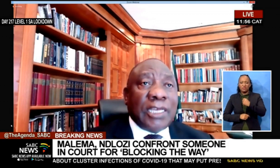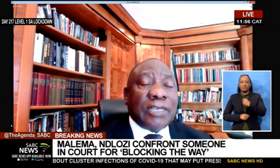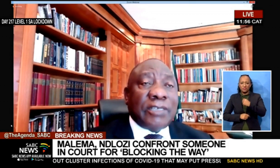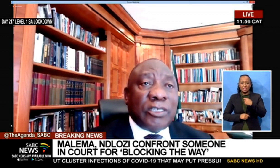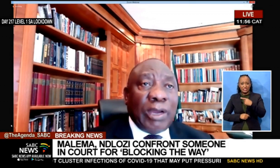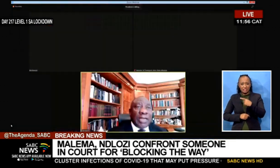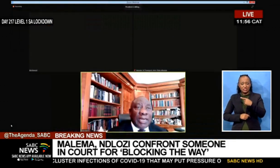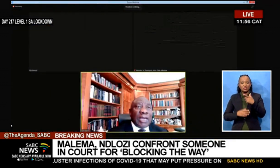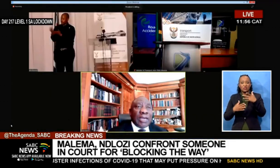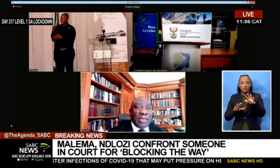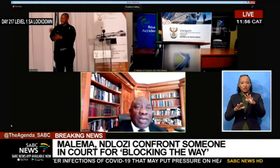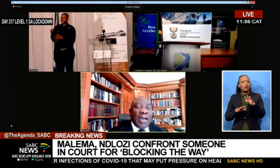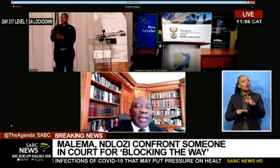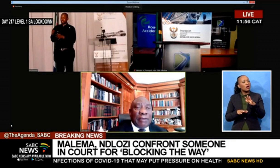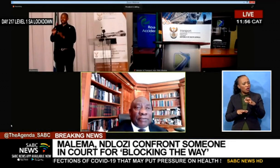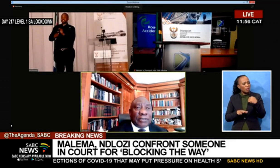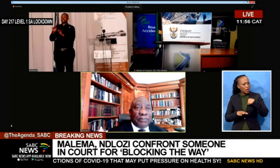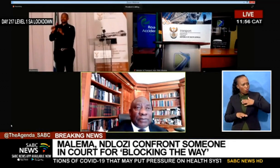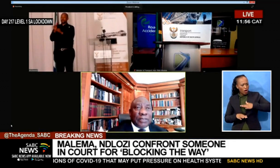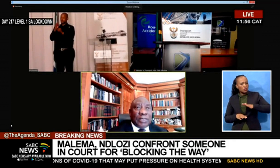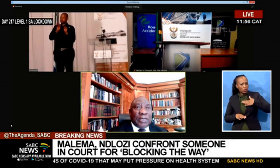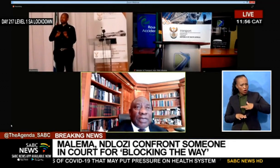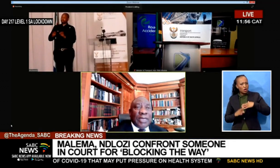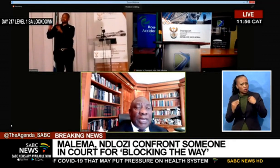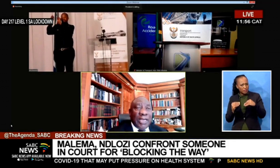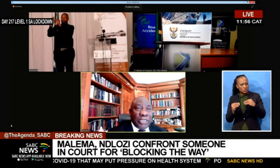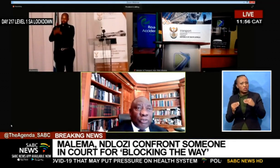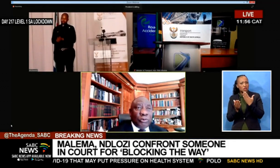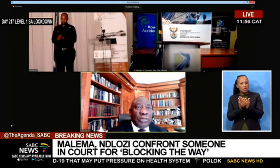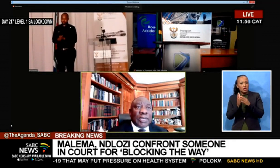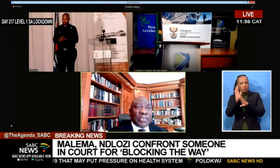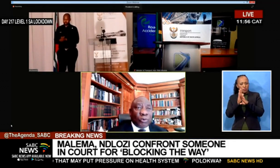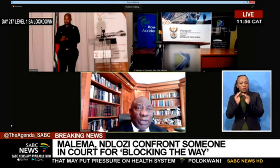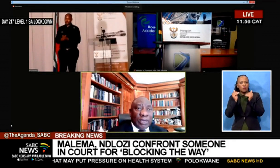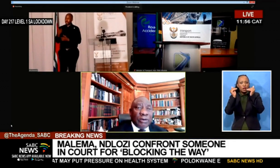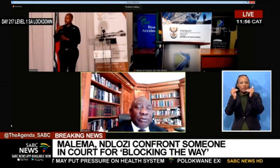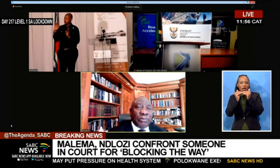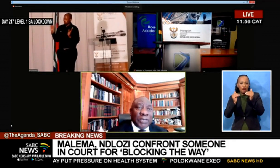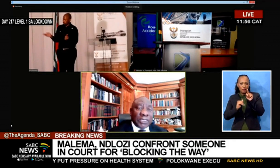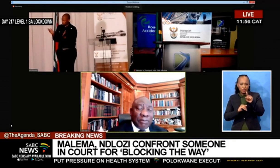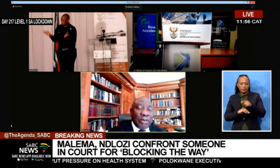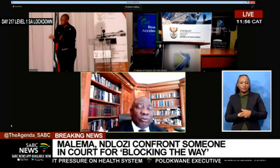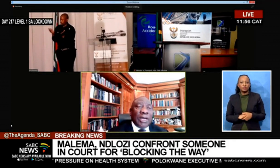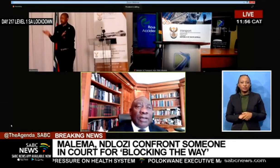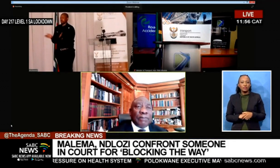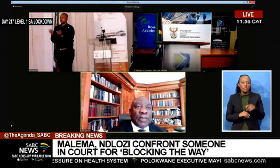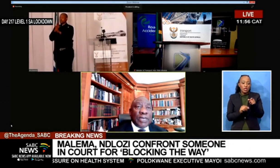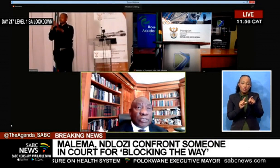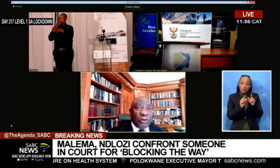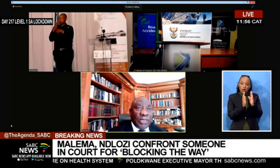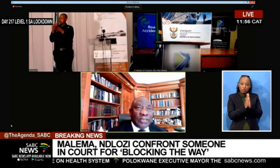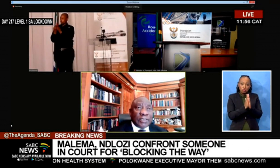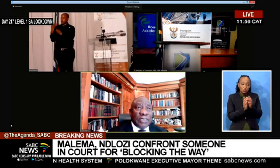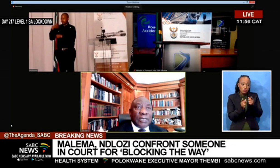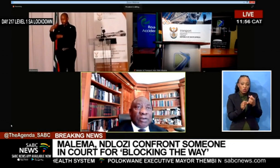this industry to a higher level. And I'll urge you, let us work with Minister Mbalula and